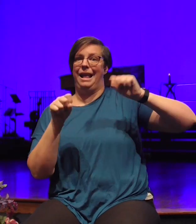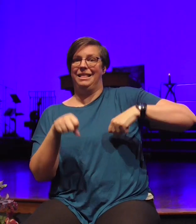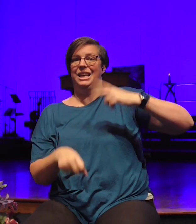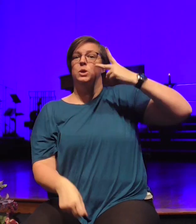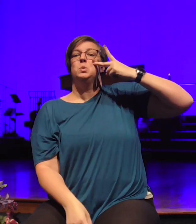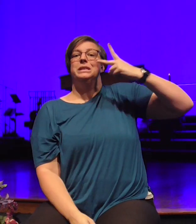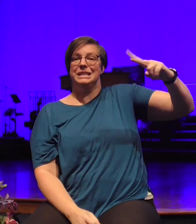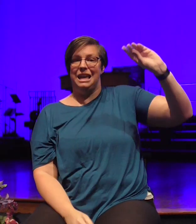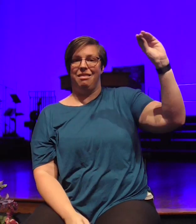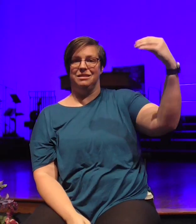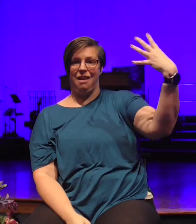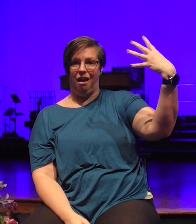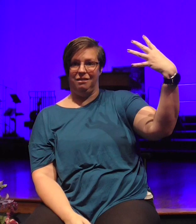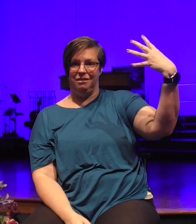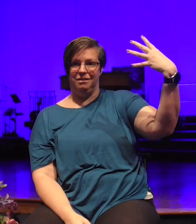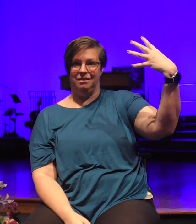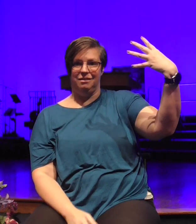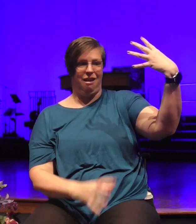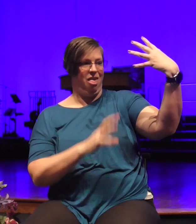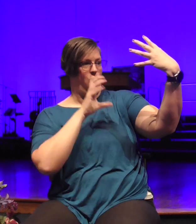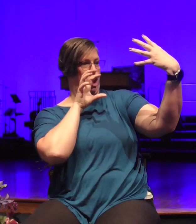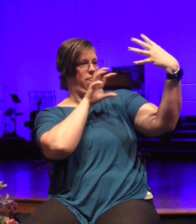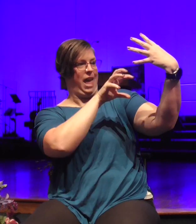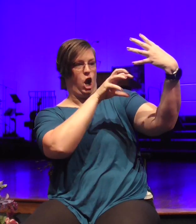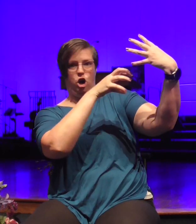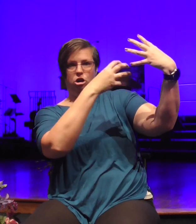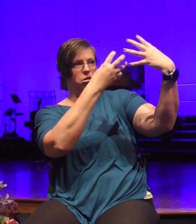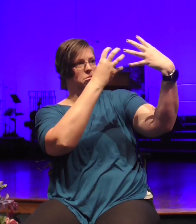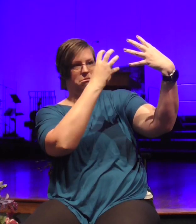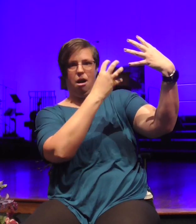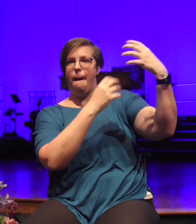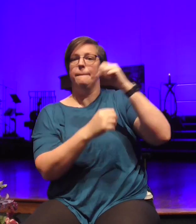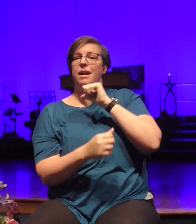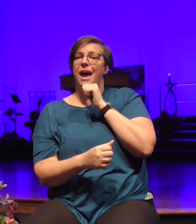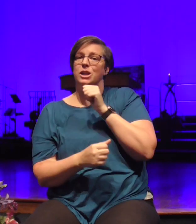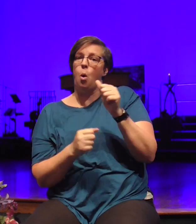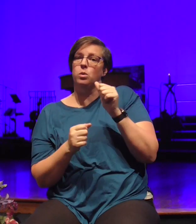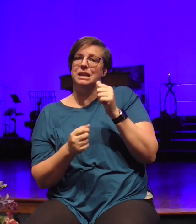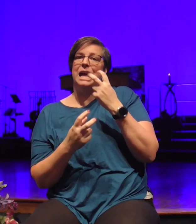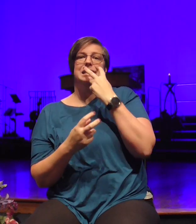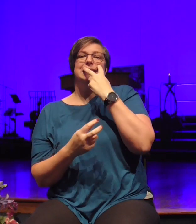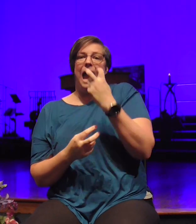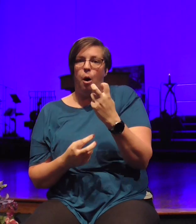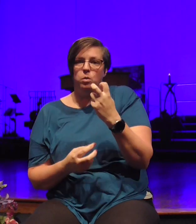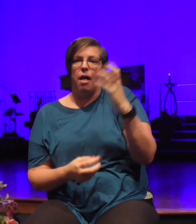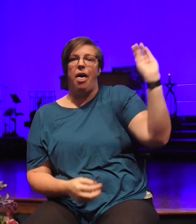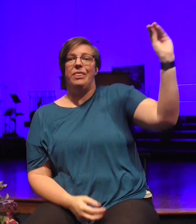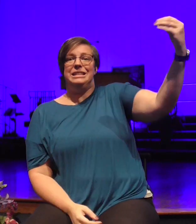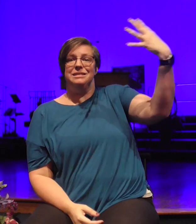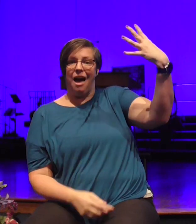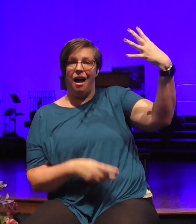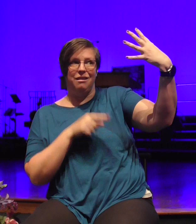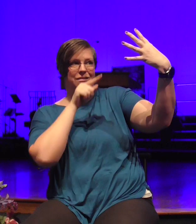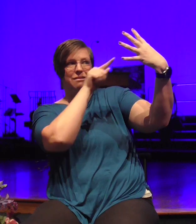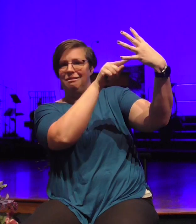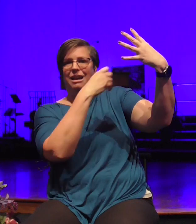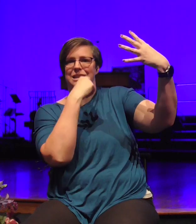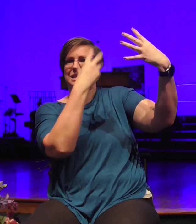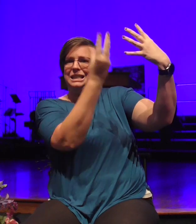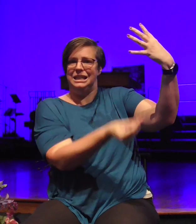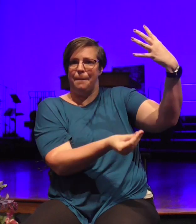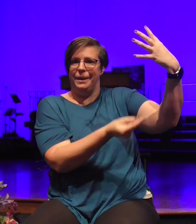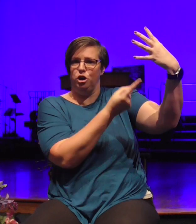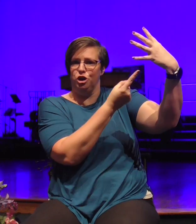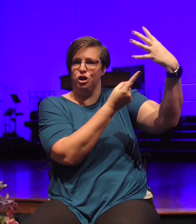sun there, but I never ever doubted the sun being there. And if we can see our life much like this, there will be